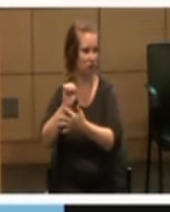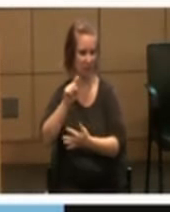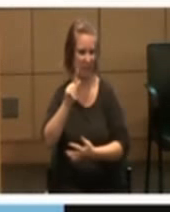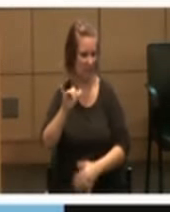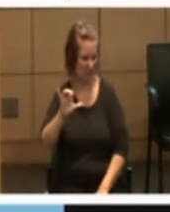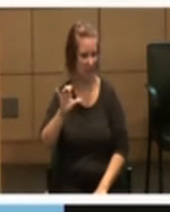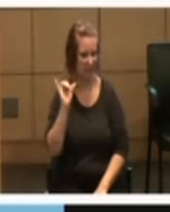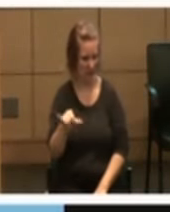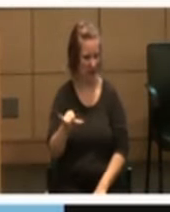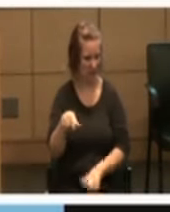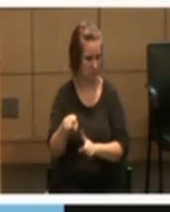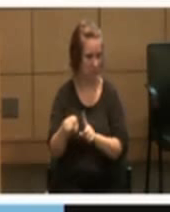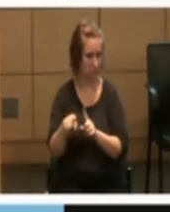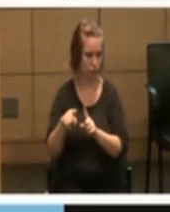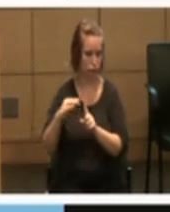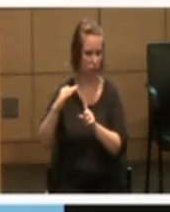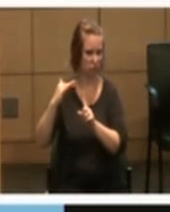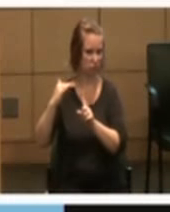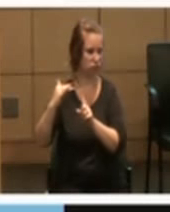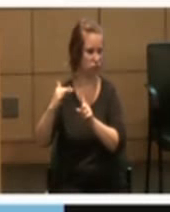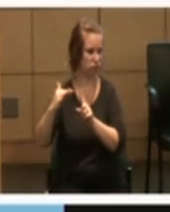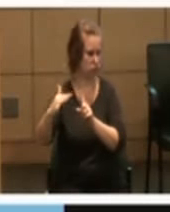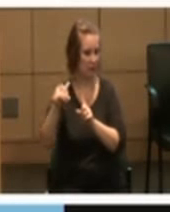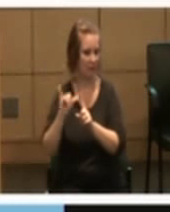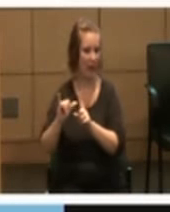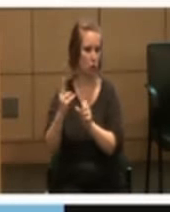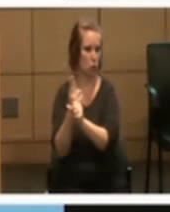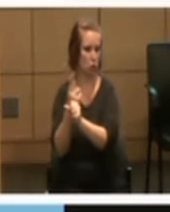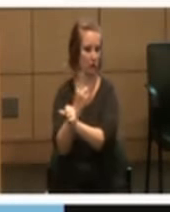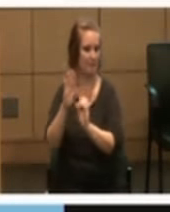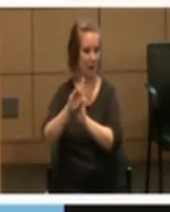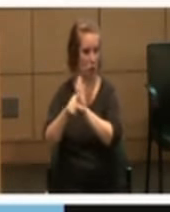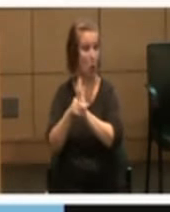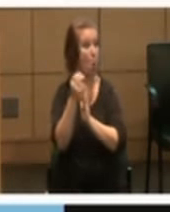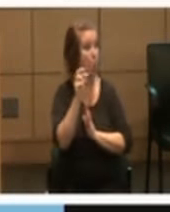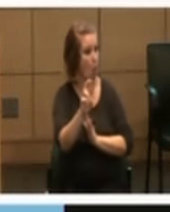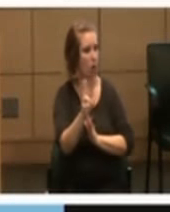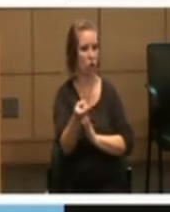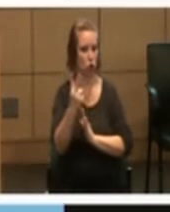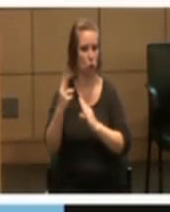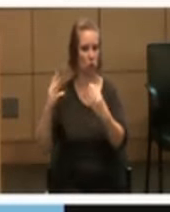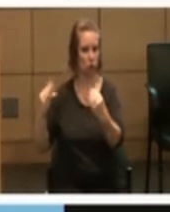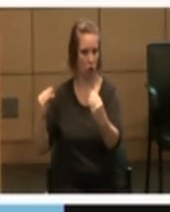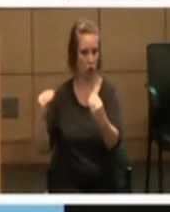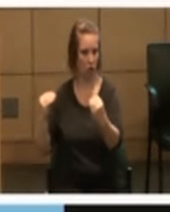So that relatively steady state masker, or the two-talker speech.